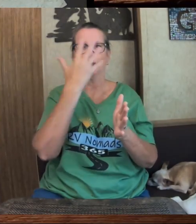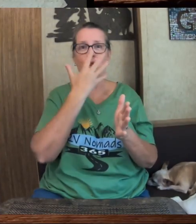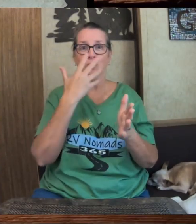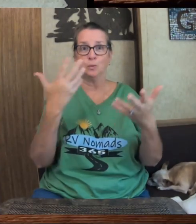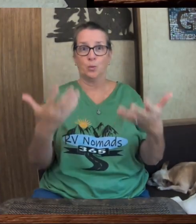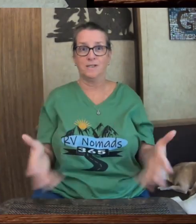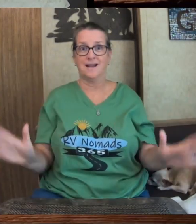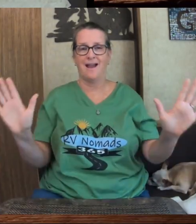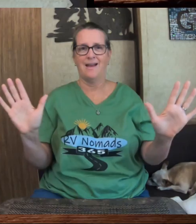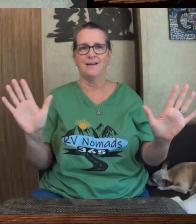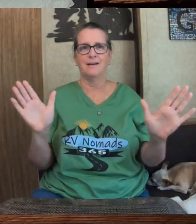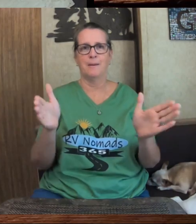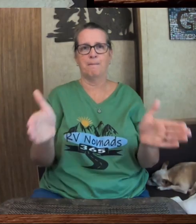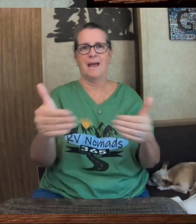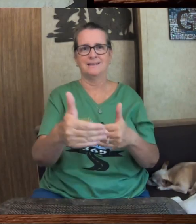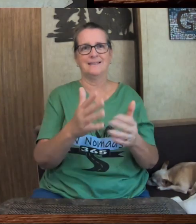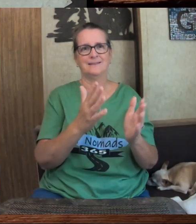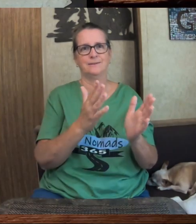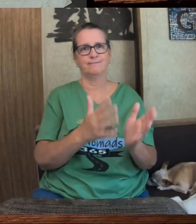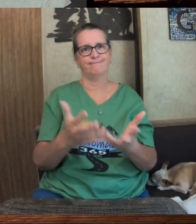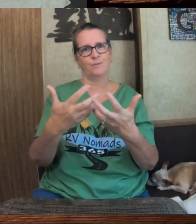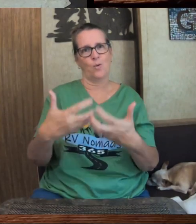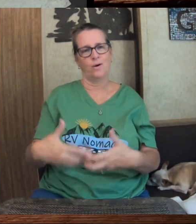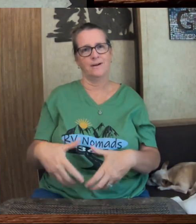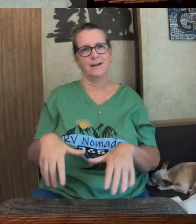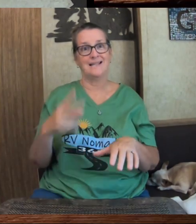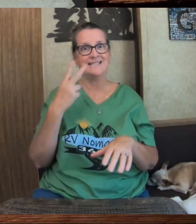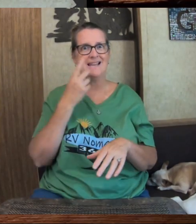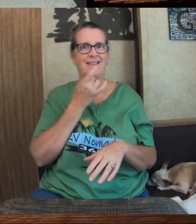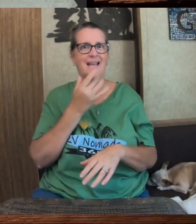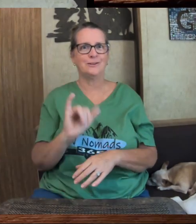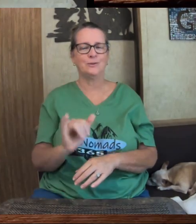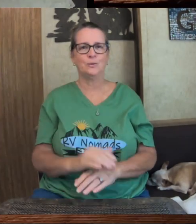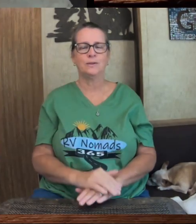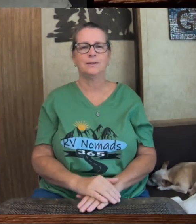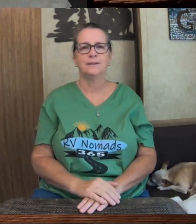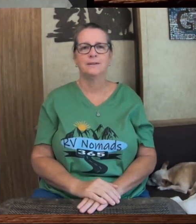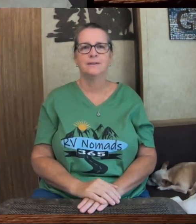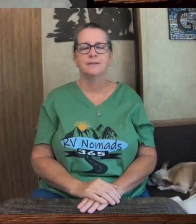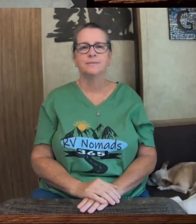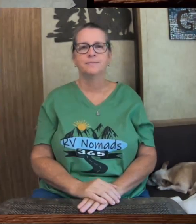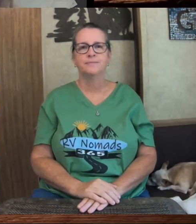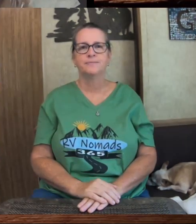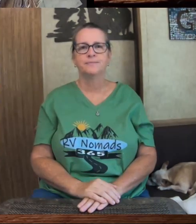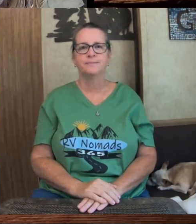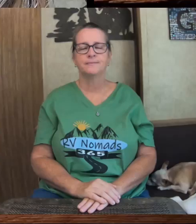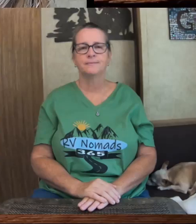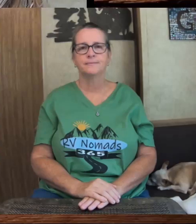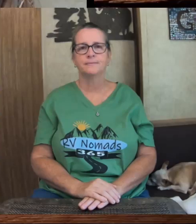when we're all done, baskets and organized. And check the lights too.